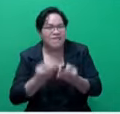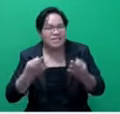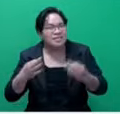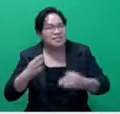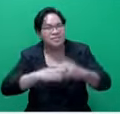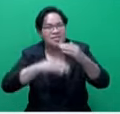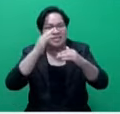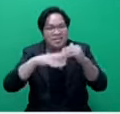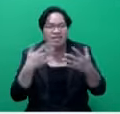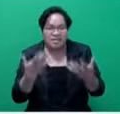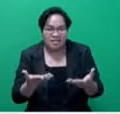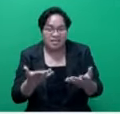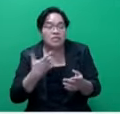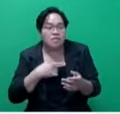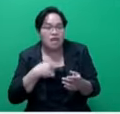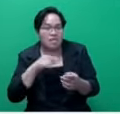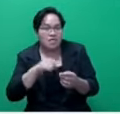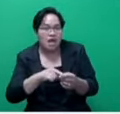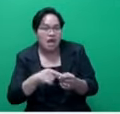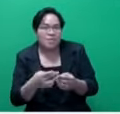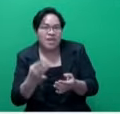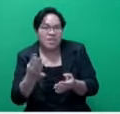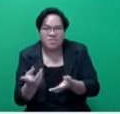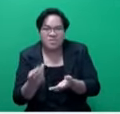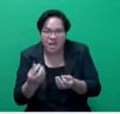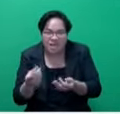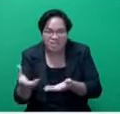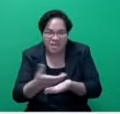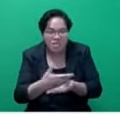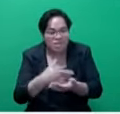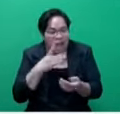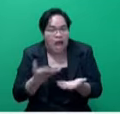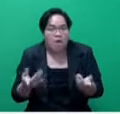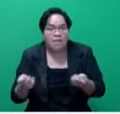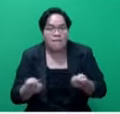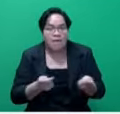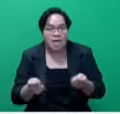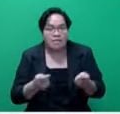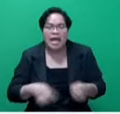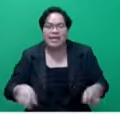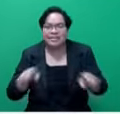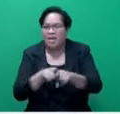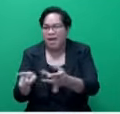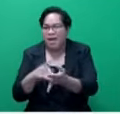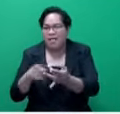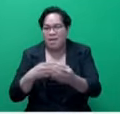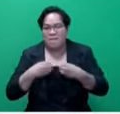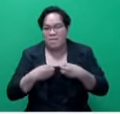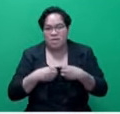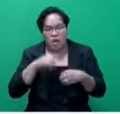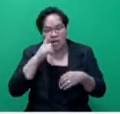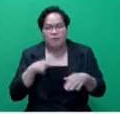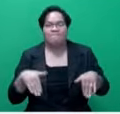expected that their cost and revenue must be managed tightly. Just like any other business, they cannot sit